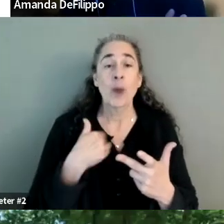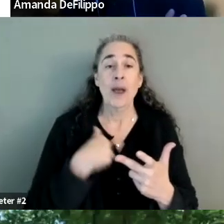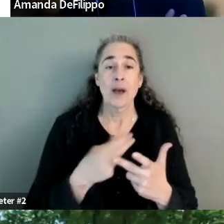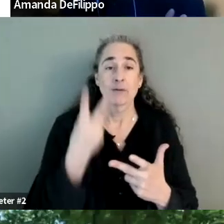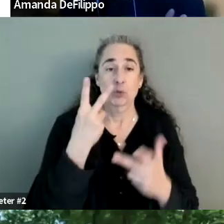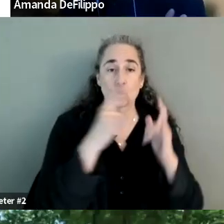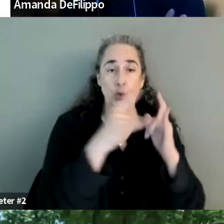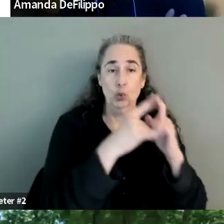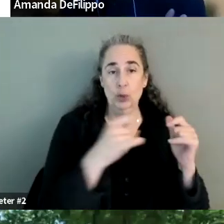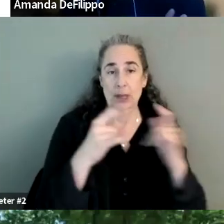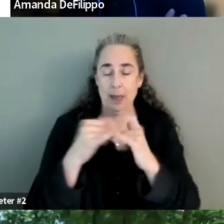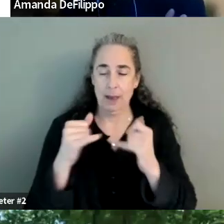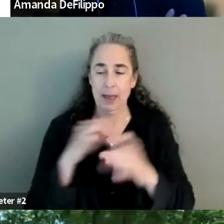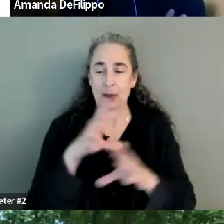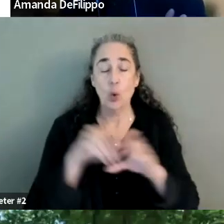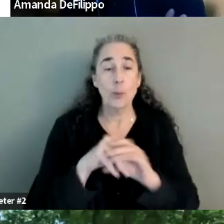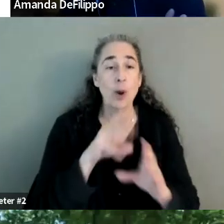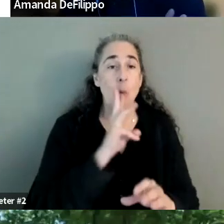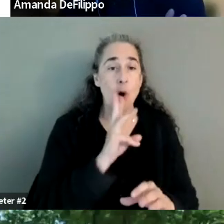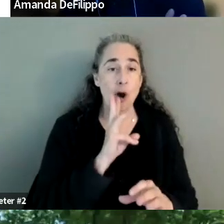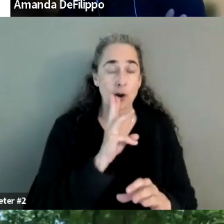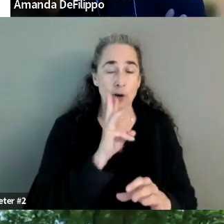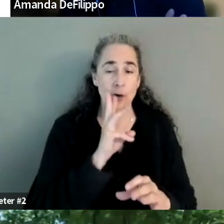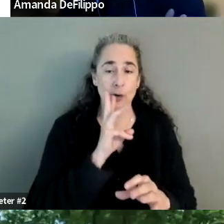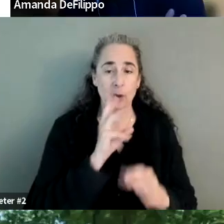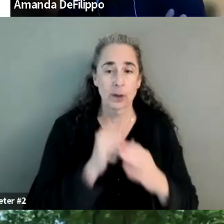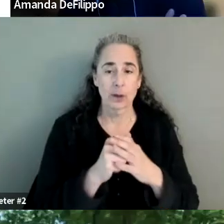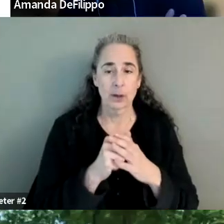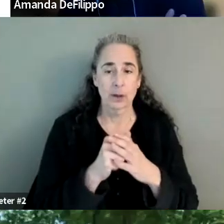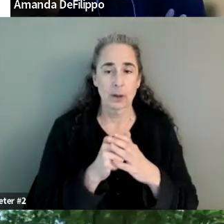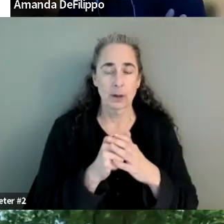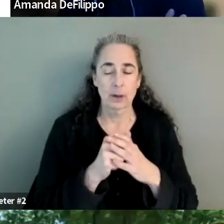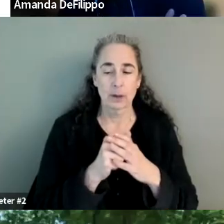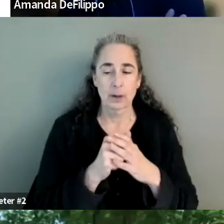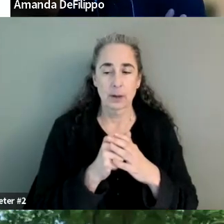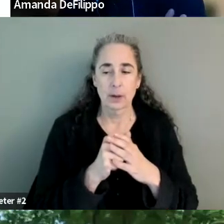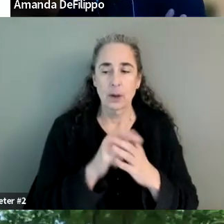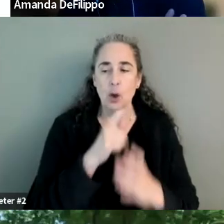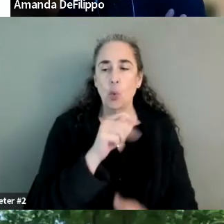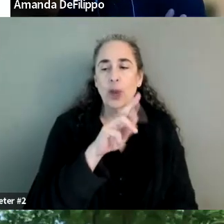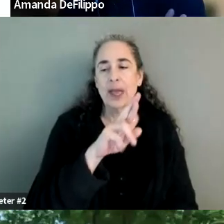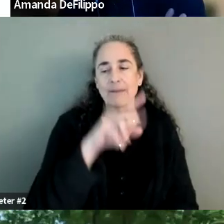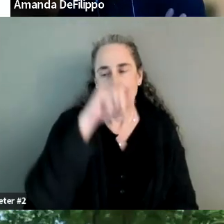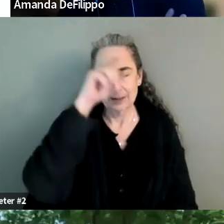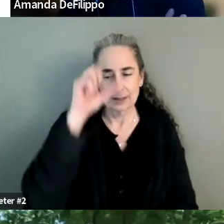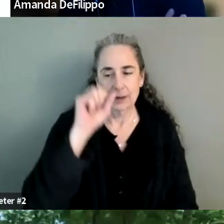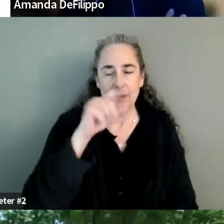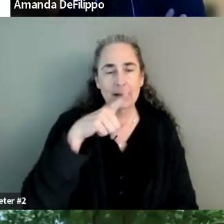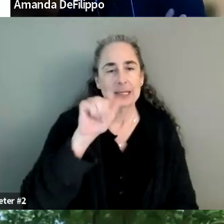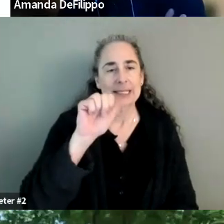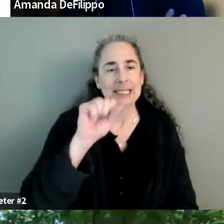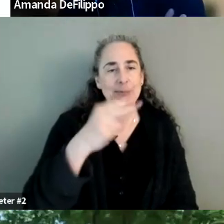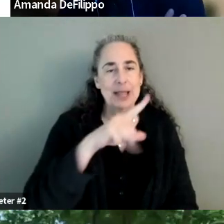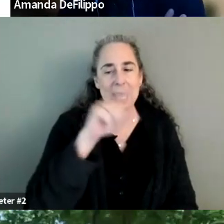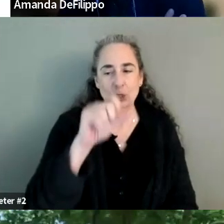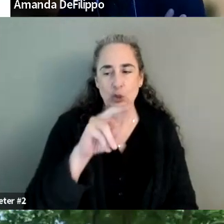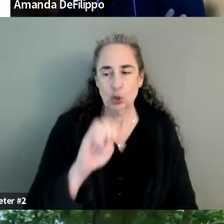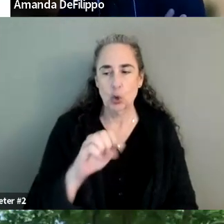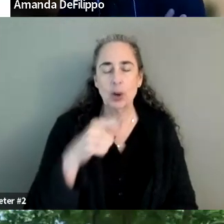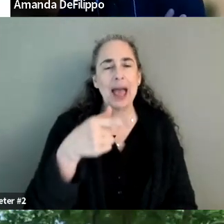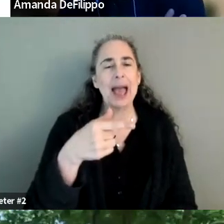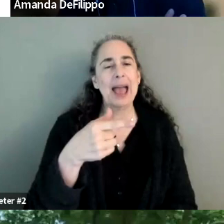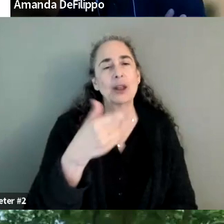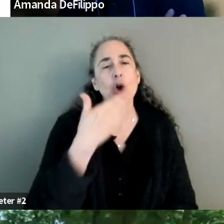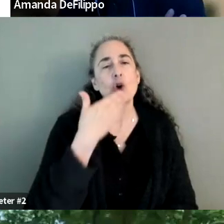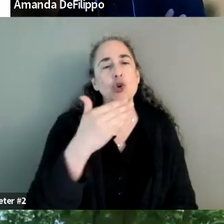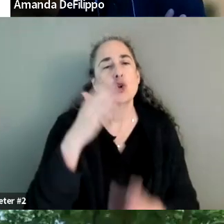that incorporate water. We have TR Summer Splash Zone at Good Hope Community Recreation